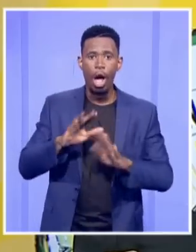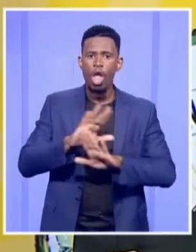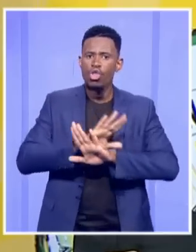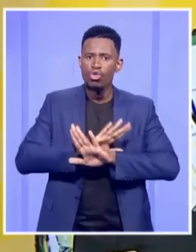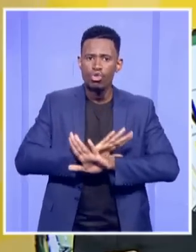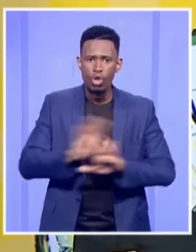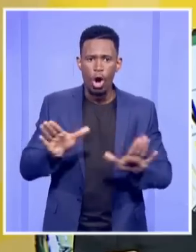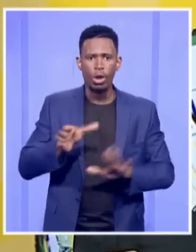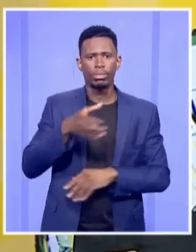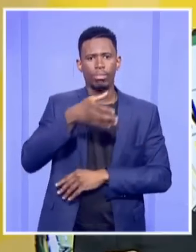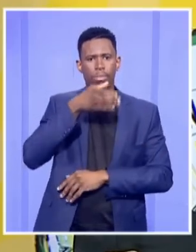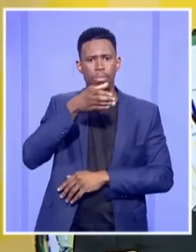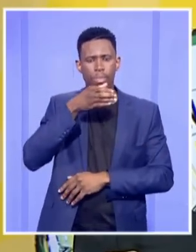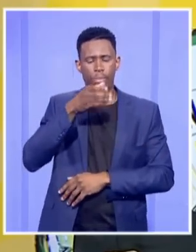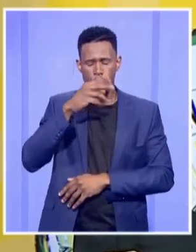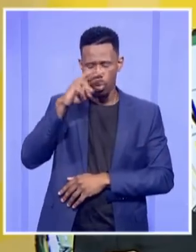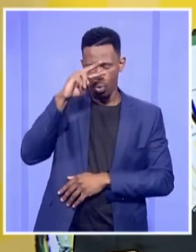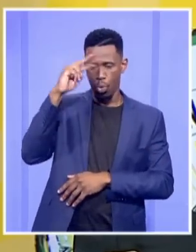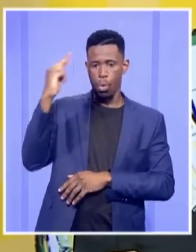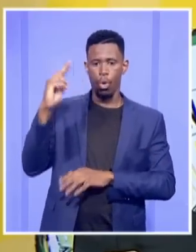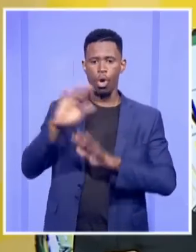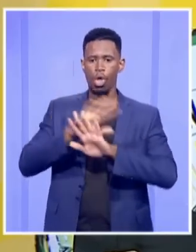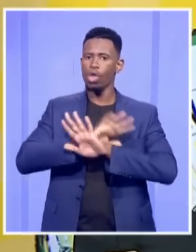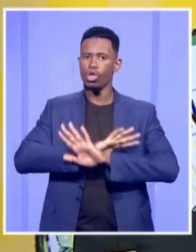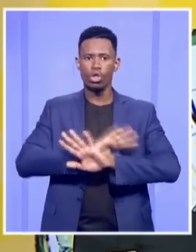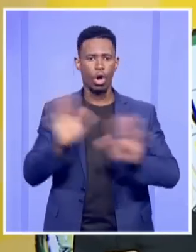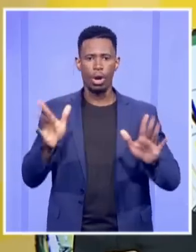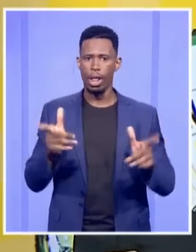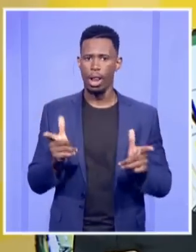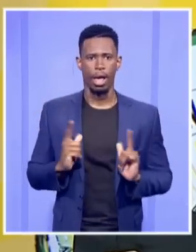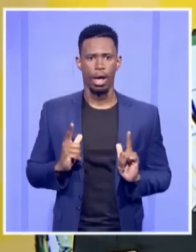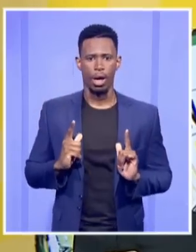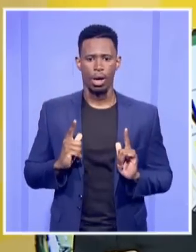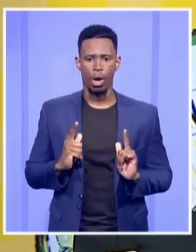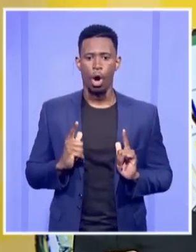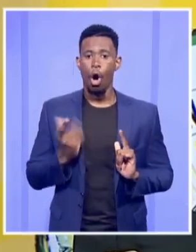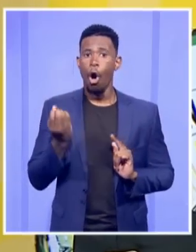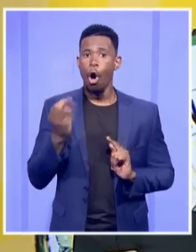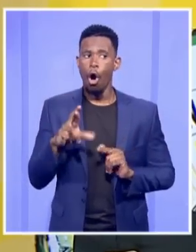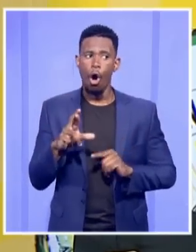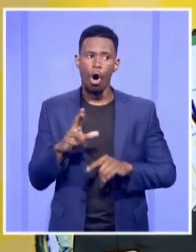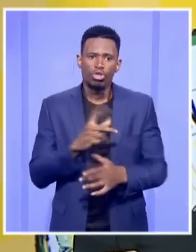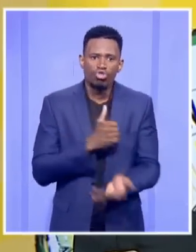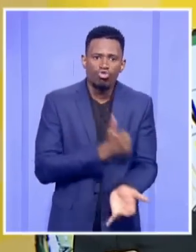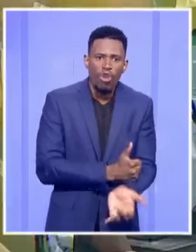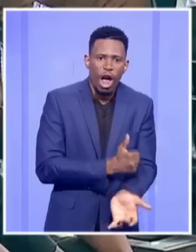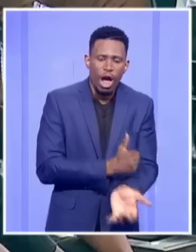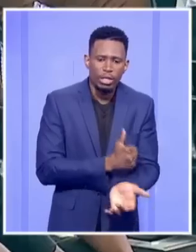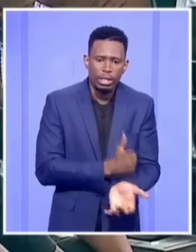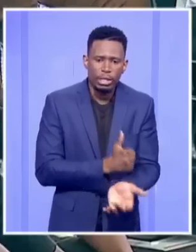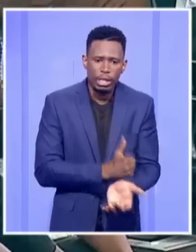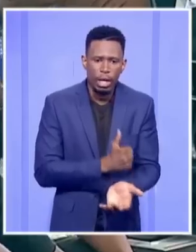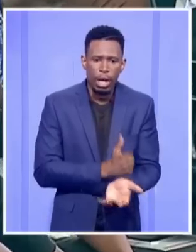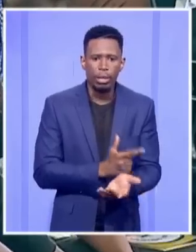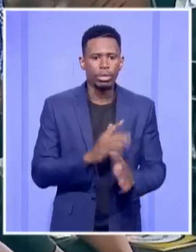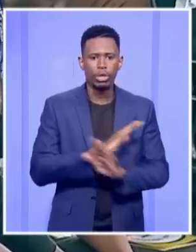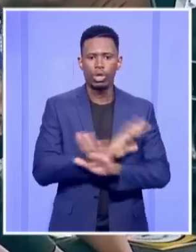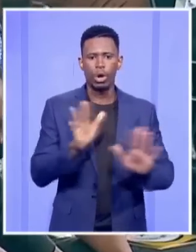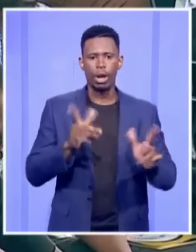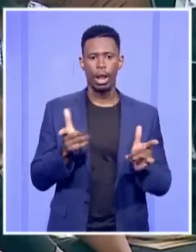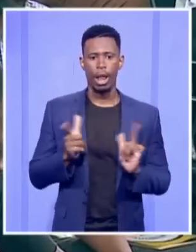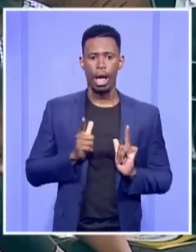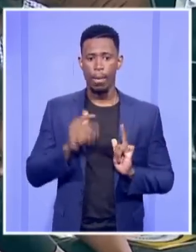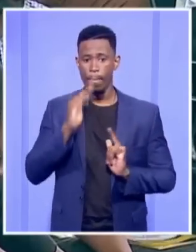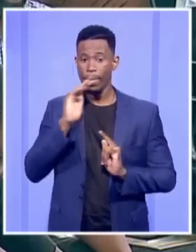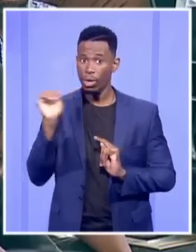being under the influence of alcohol or any substance. This is applicable to